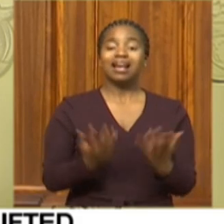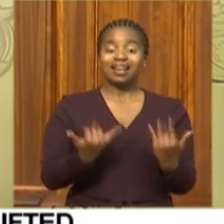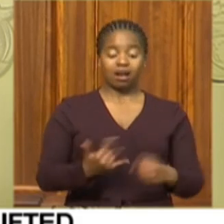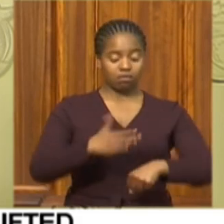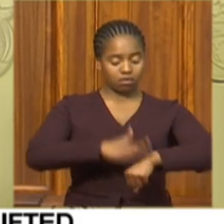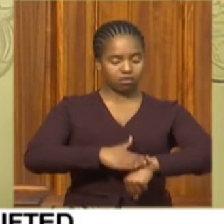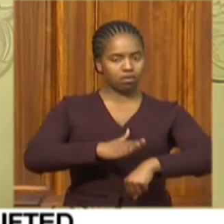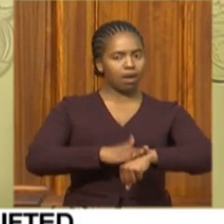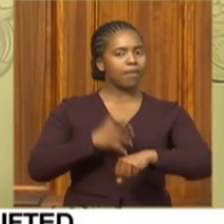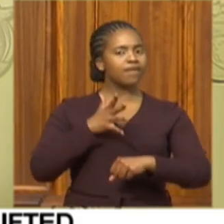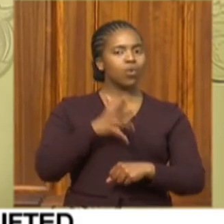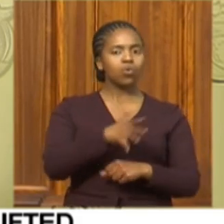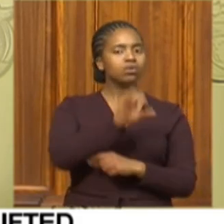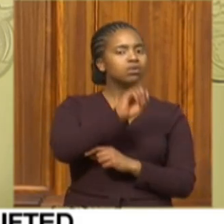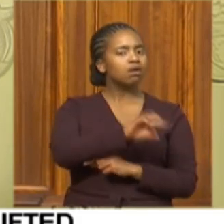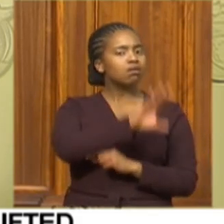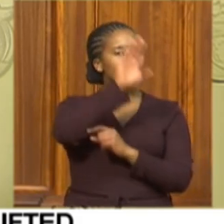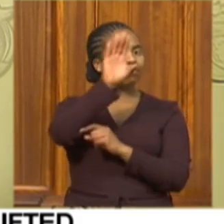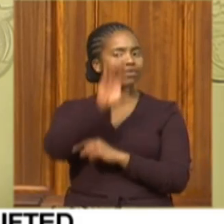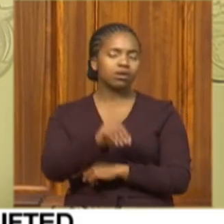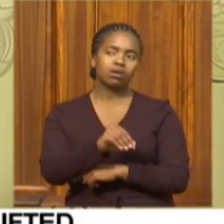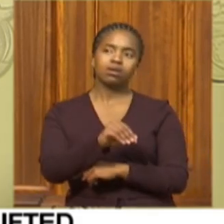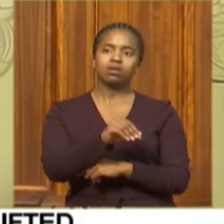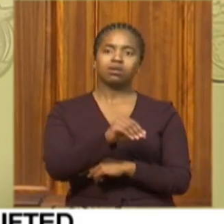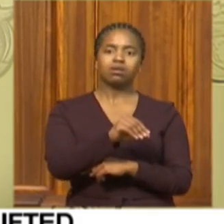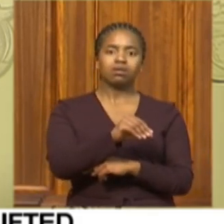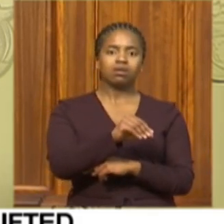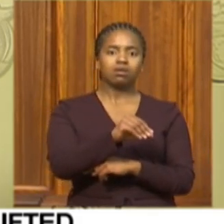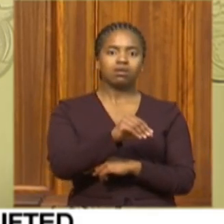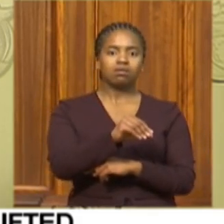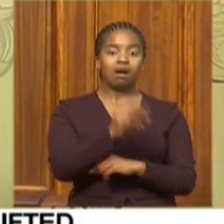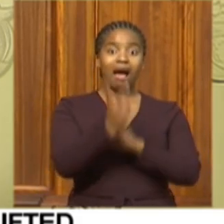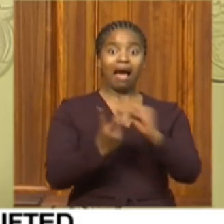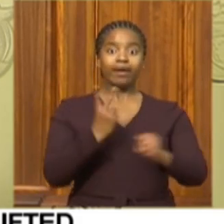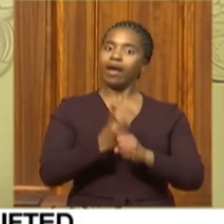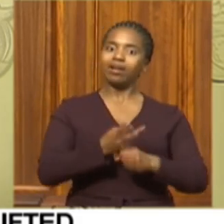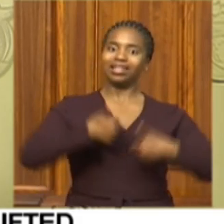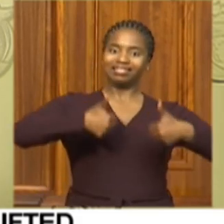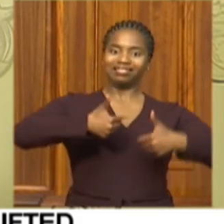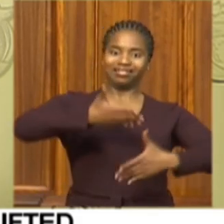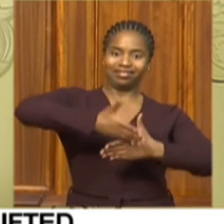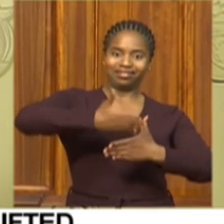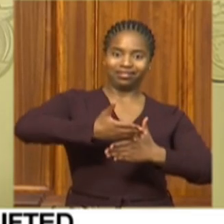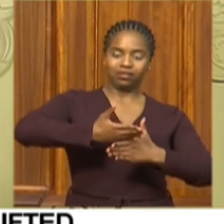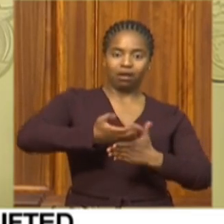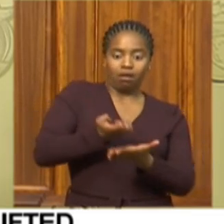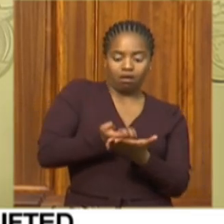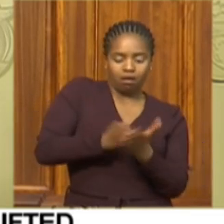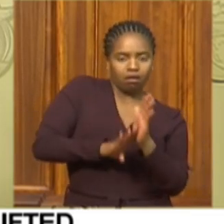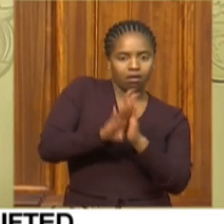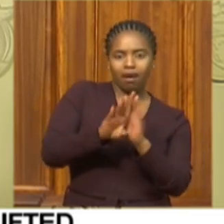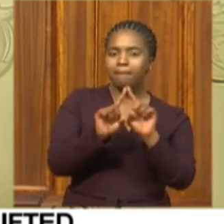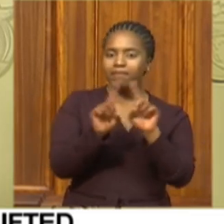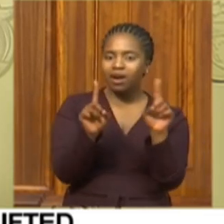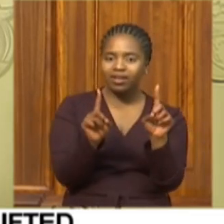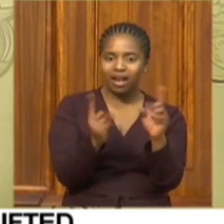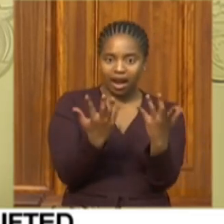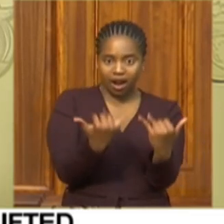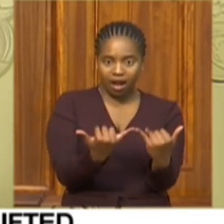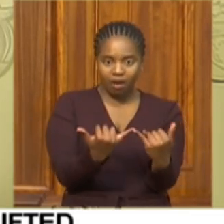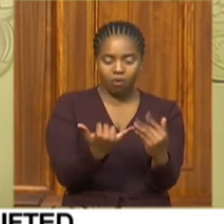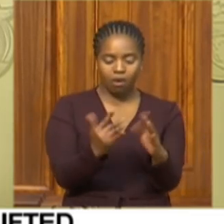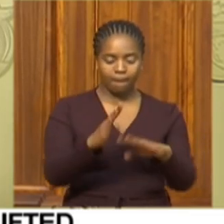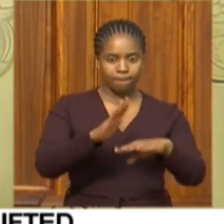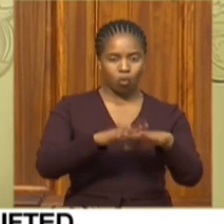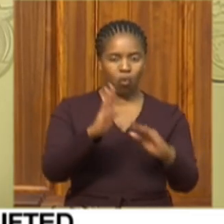to return South Africa to where it was before, but to transform our country to a more